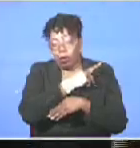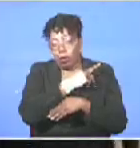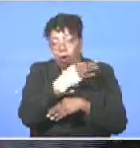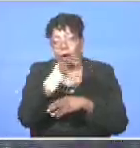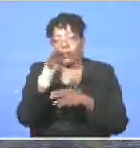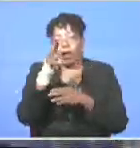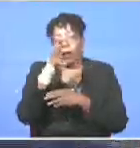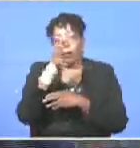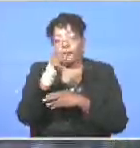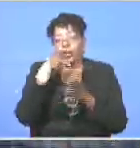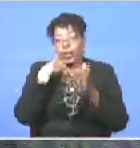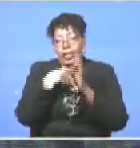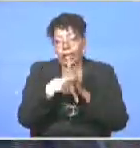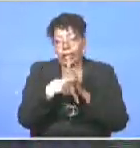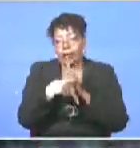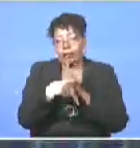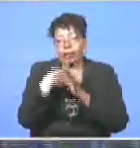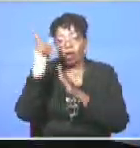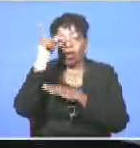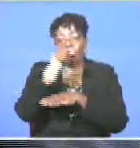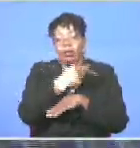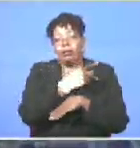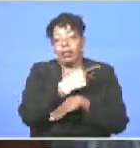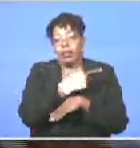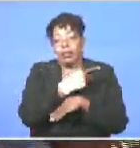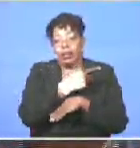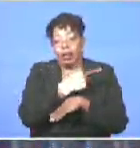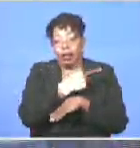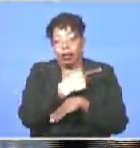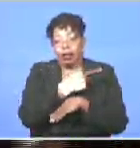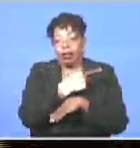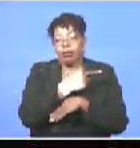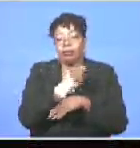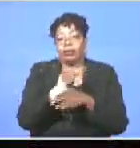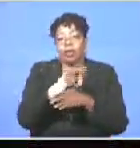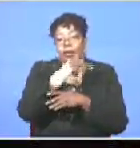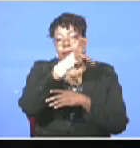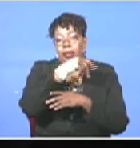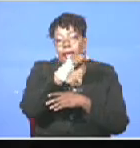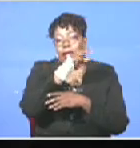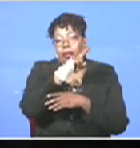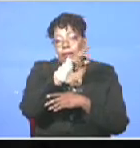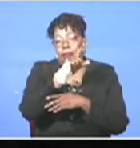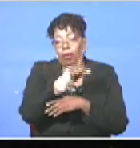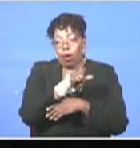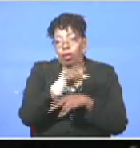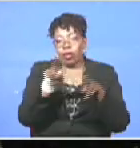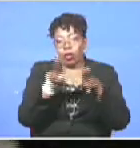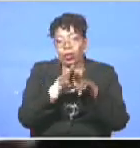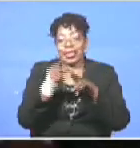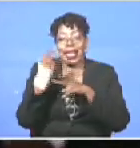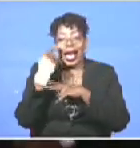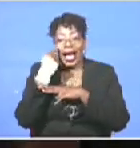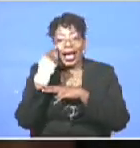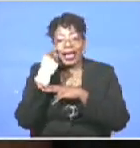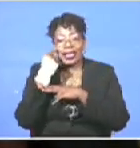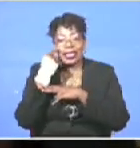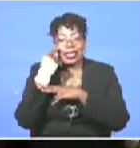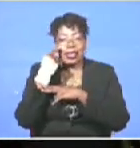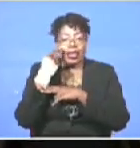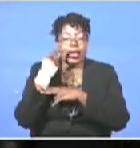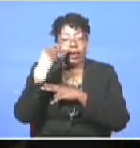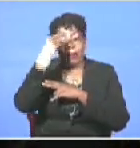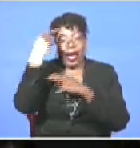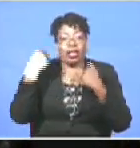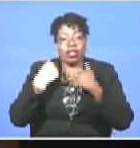Street is charged with the murder of Kirby Jean-Pierre. Paul, also known as Eyes, is pictured here in the black jacket. His